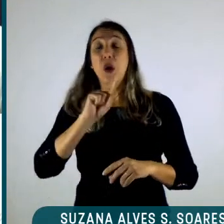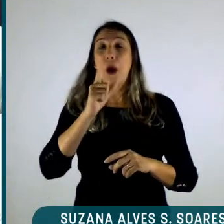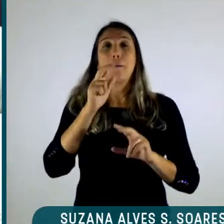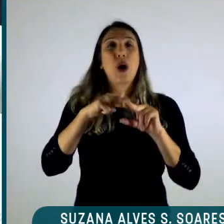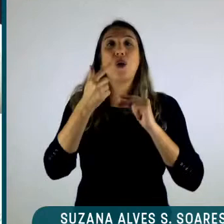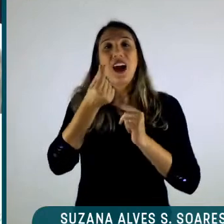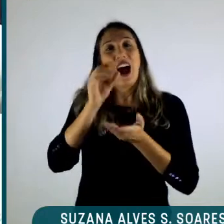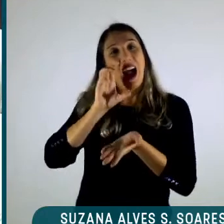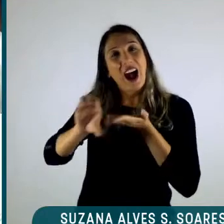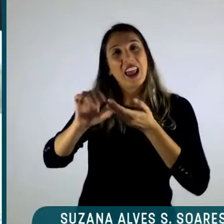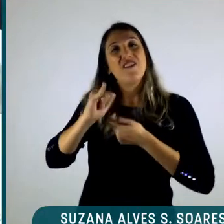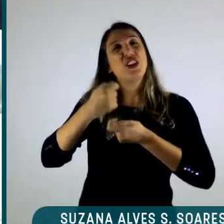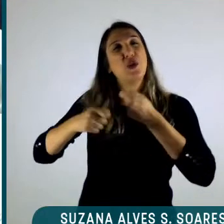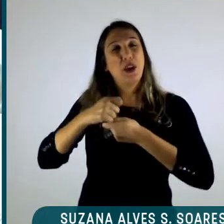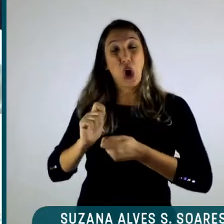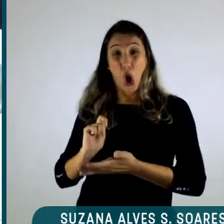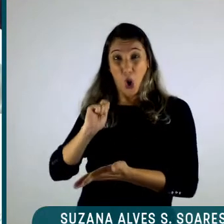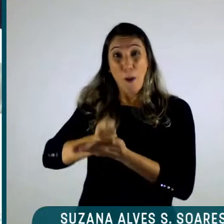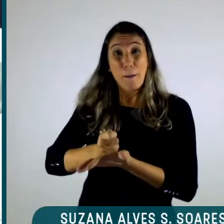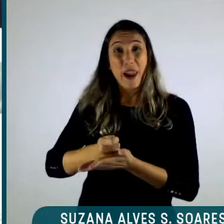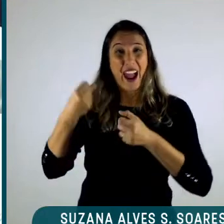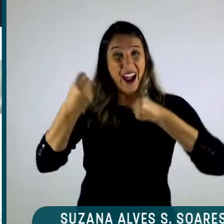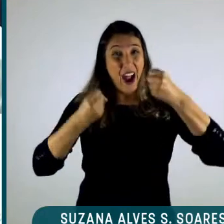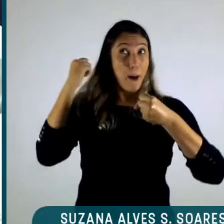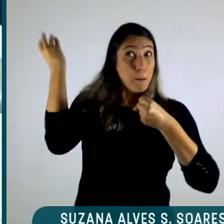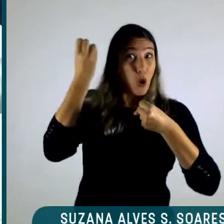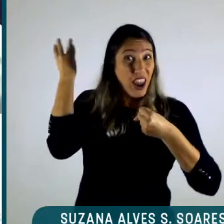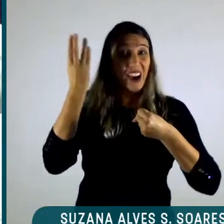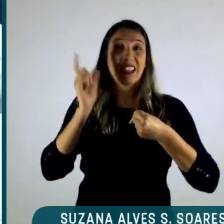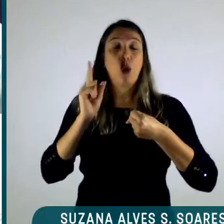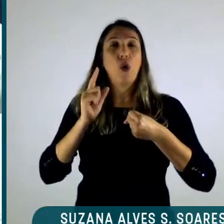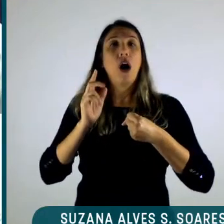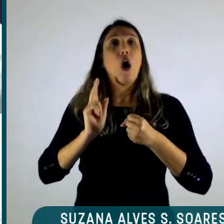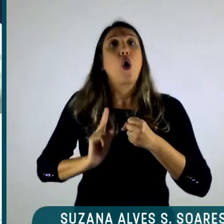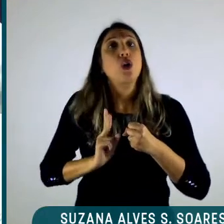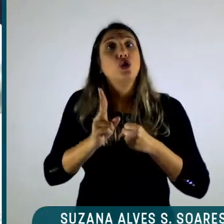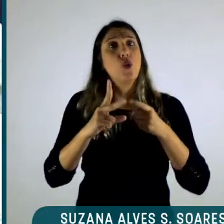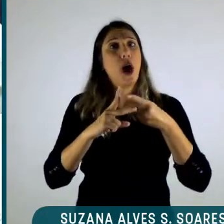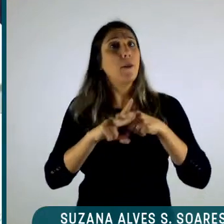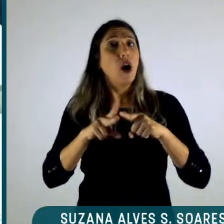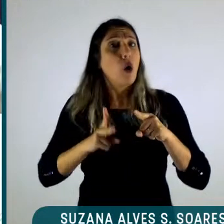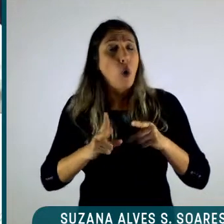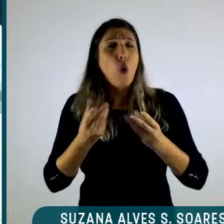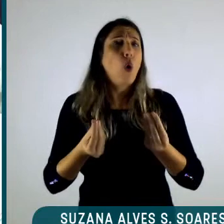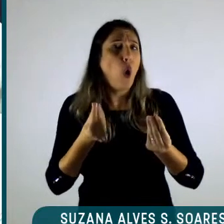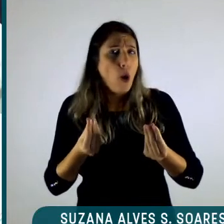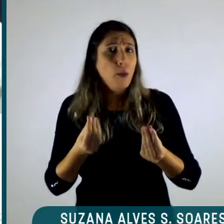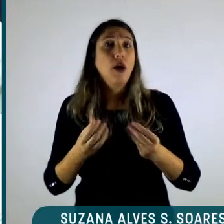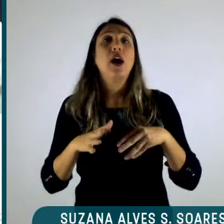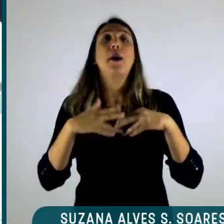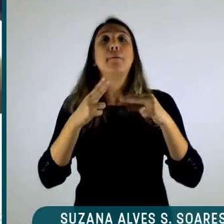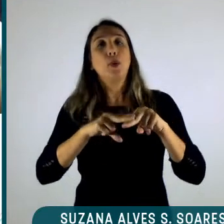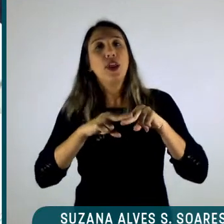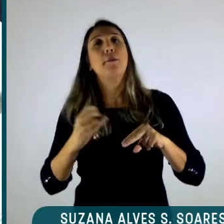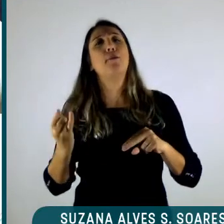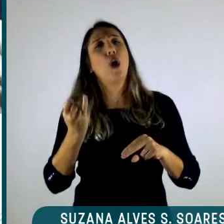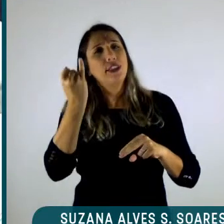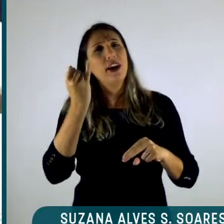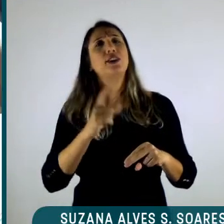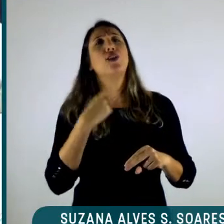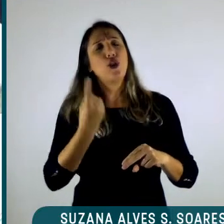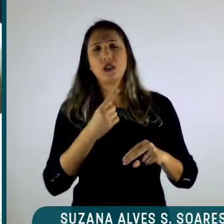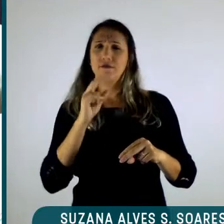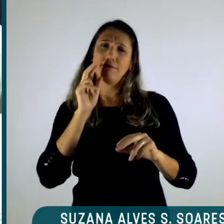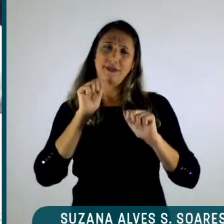investment. It's not, for example, buying an ambulance, but to maintain it. And how can we? That's why